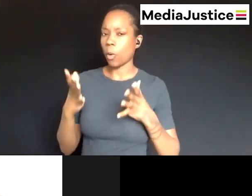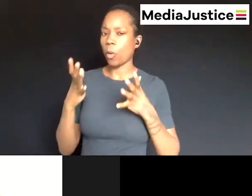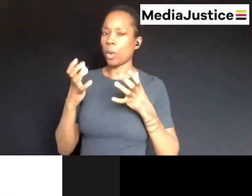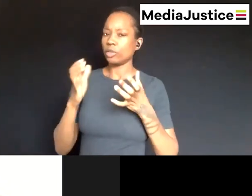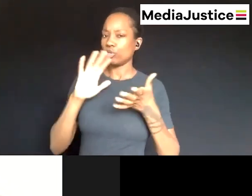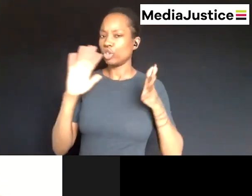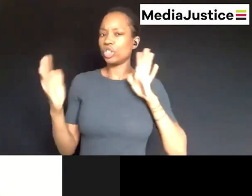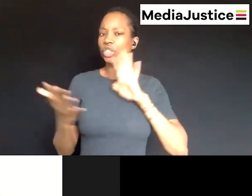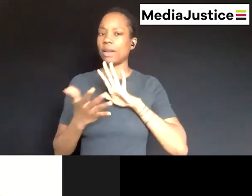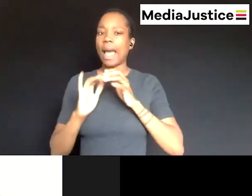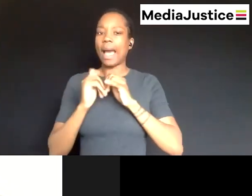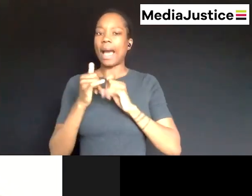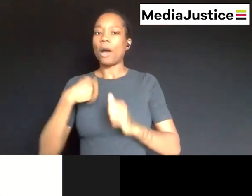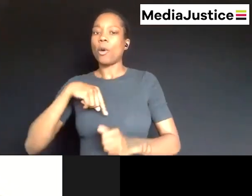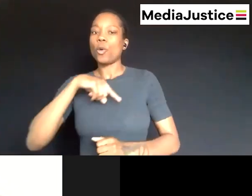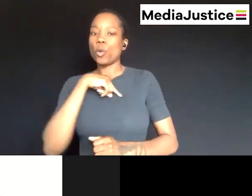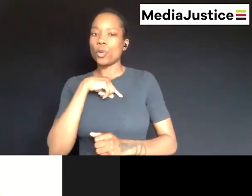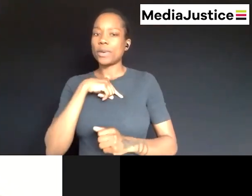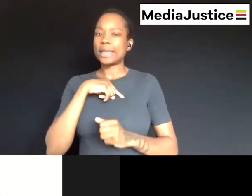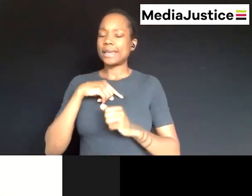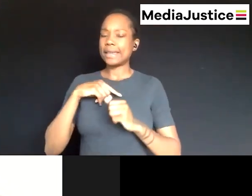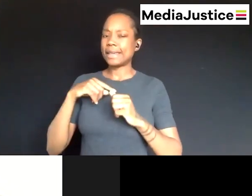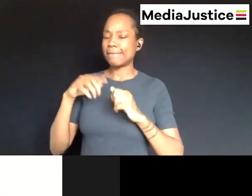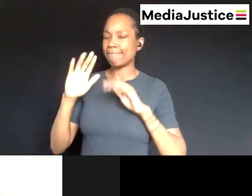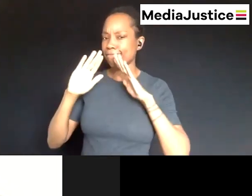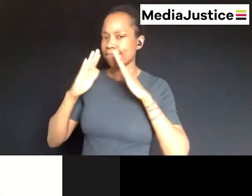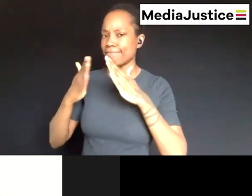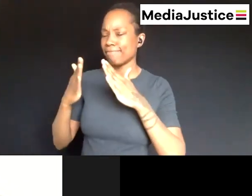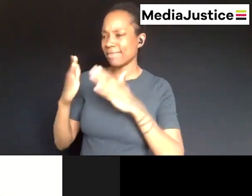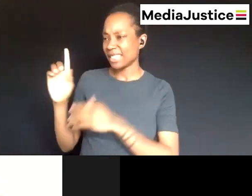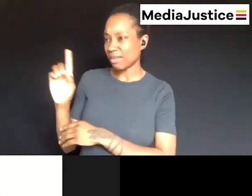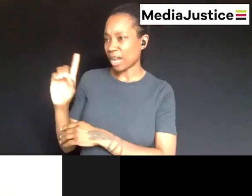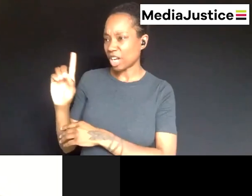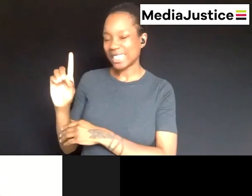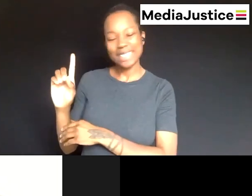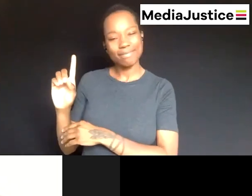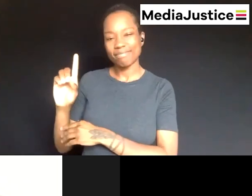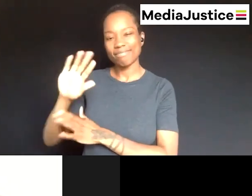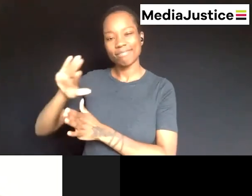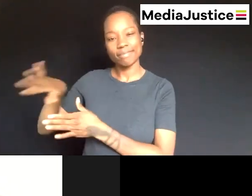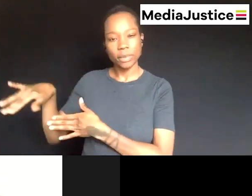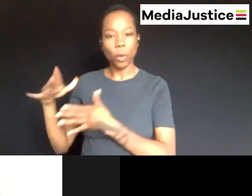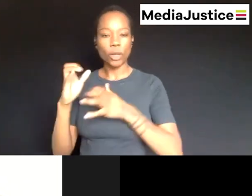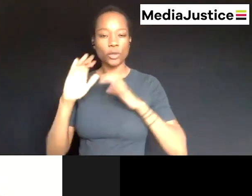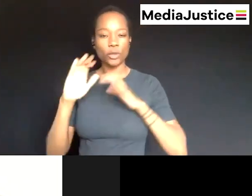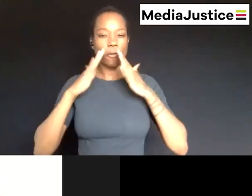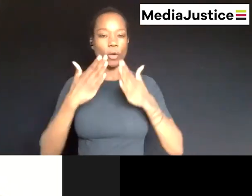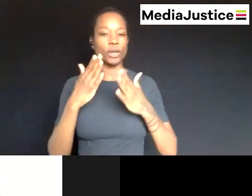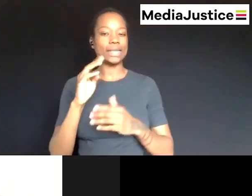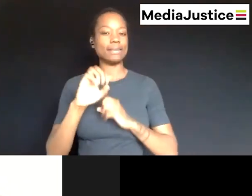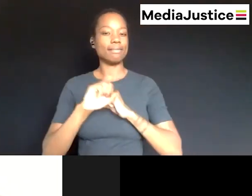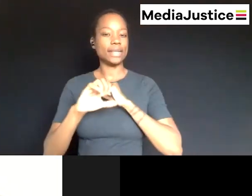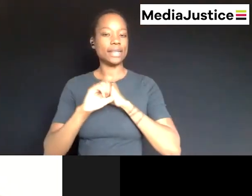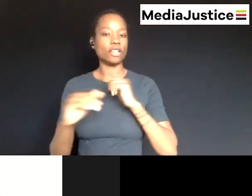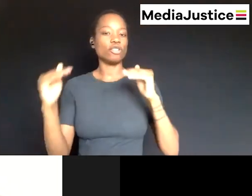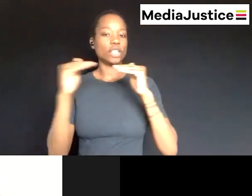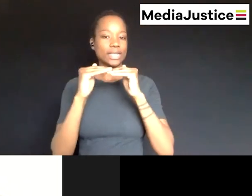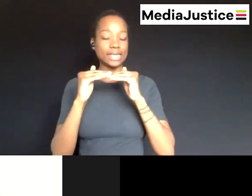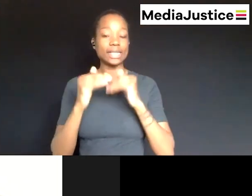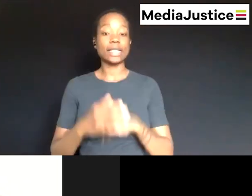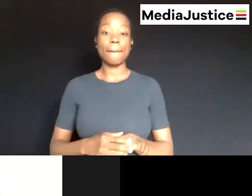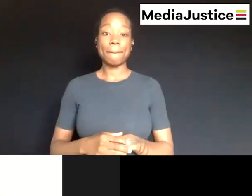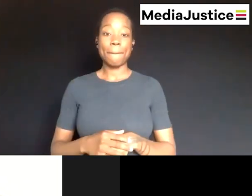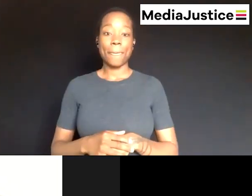media democracy and towards media justice. And Nan Rubin, who was also attending this convening and also